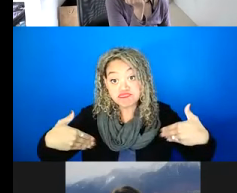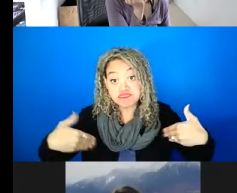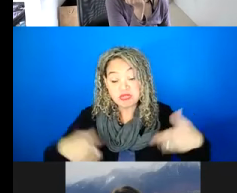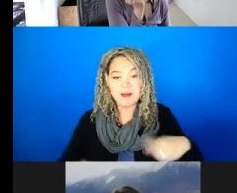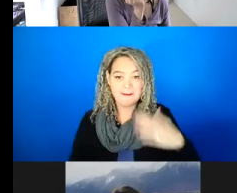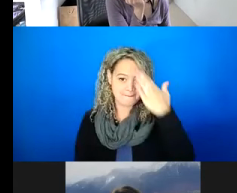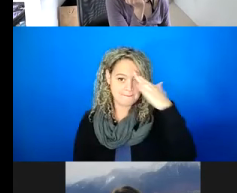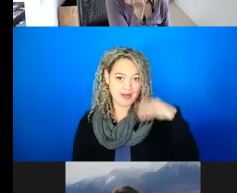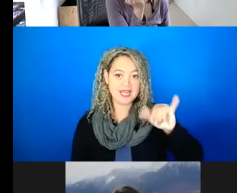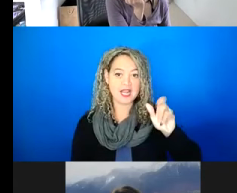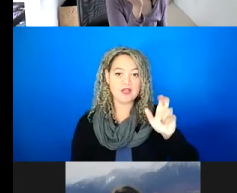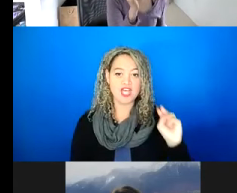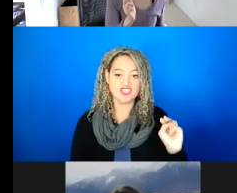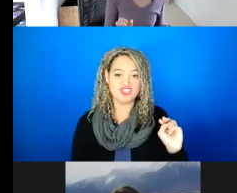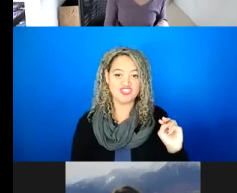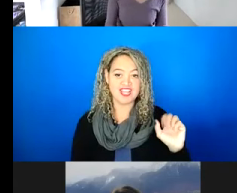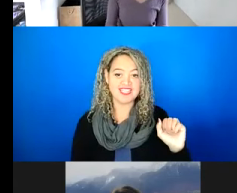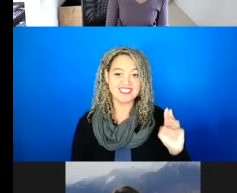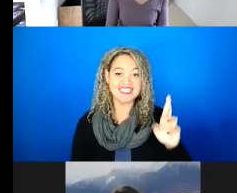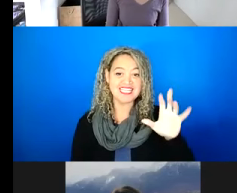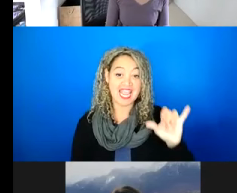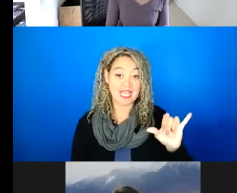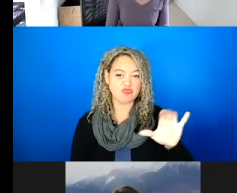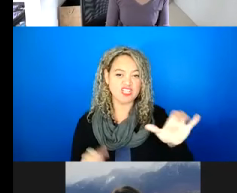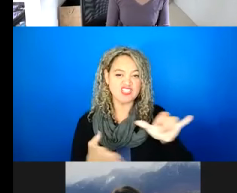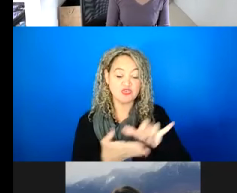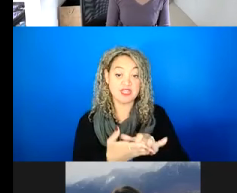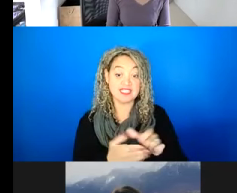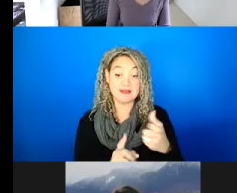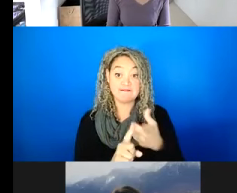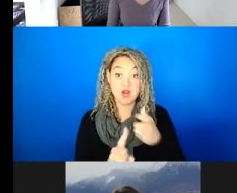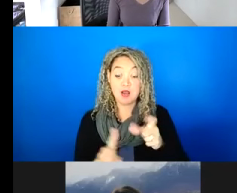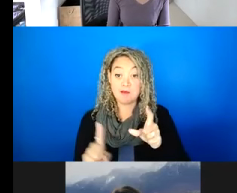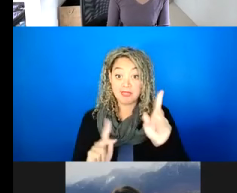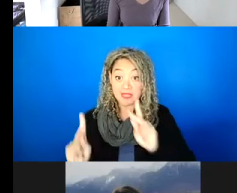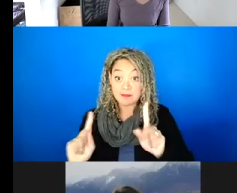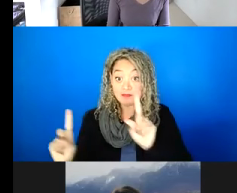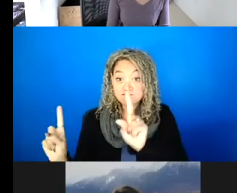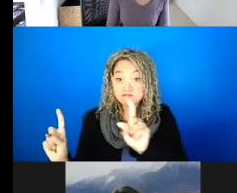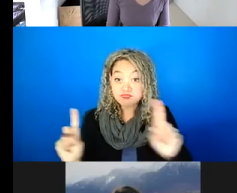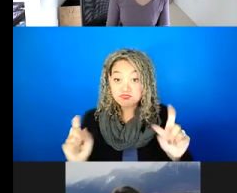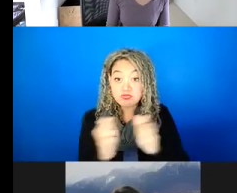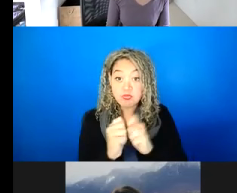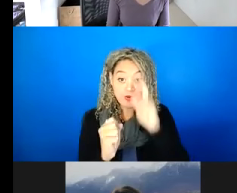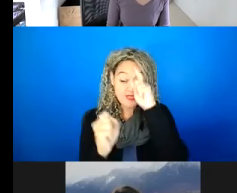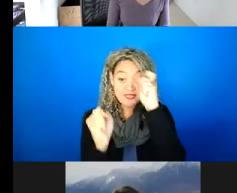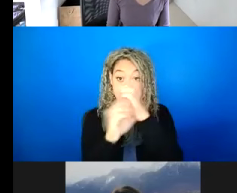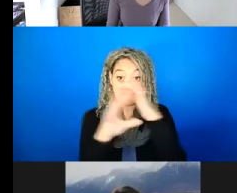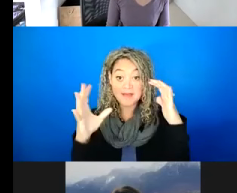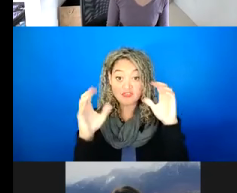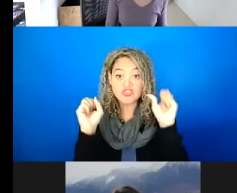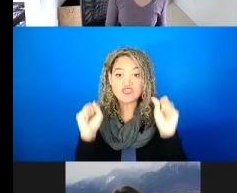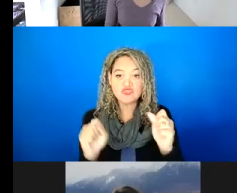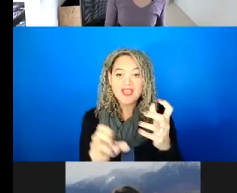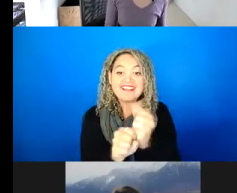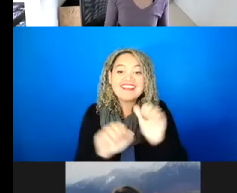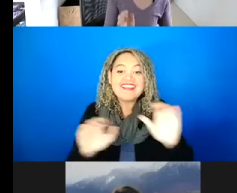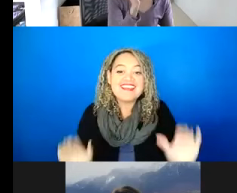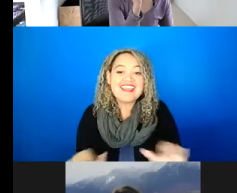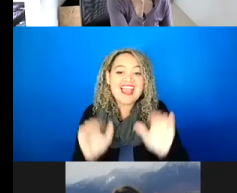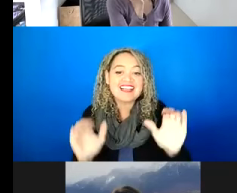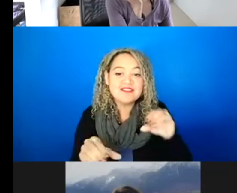Jason Avery is doing this, that of the first few subjects we tried the imagining in, you can get activity